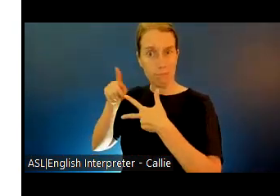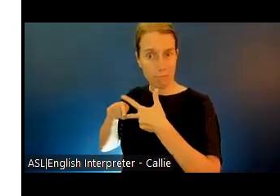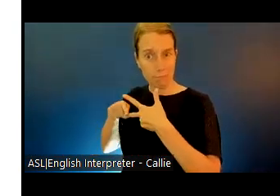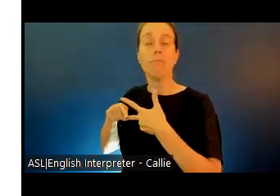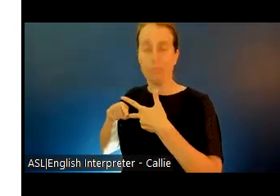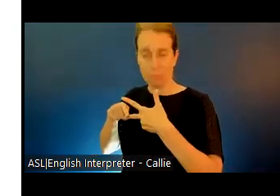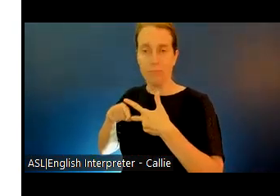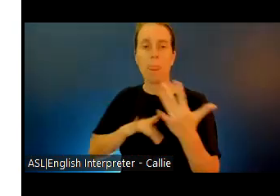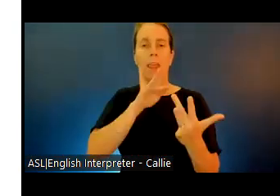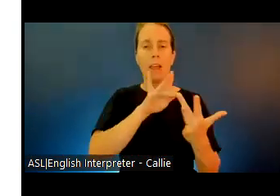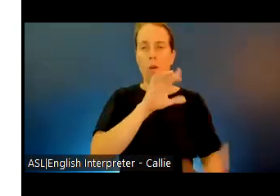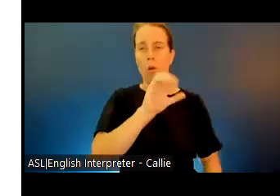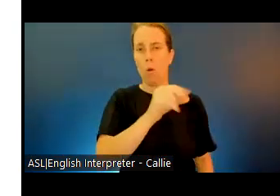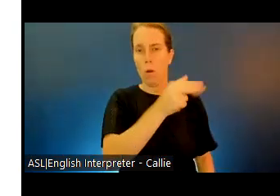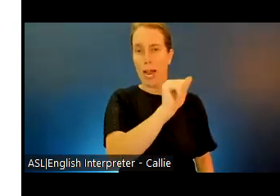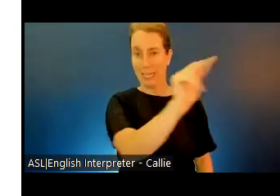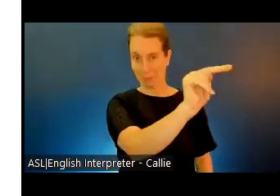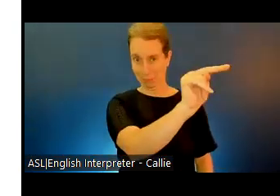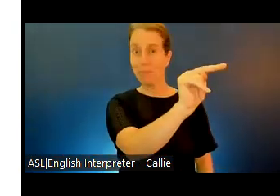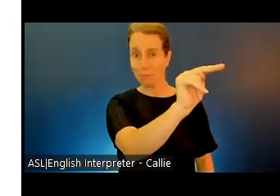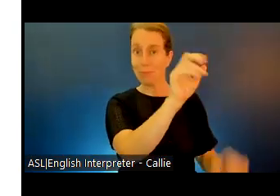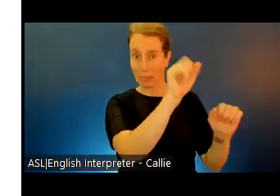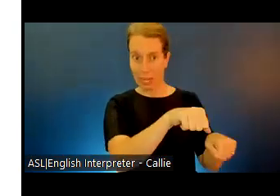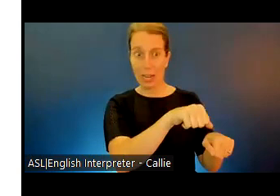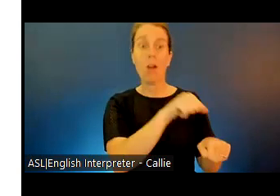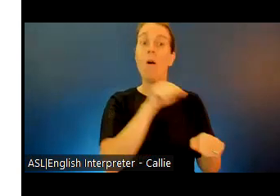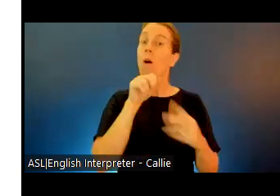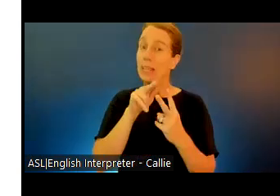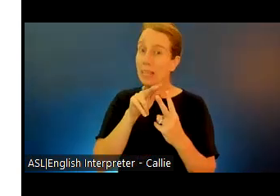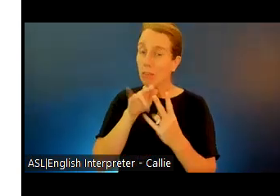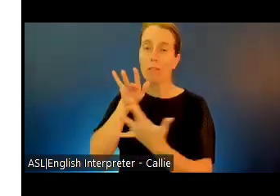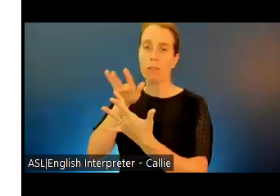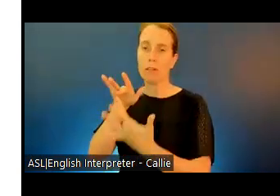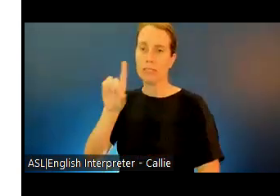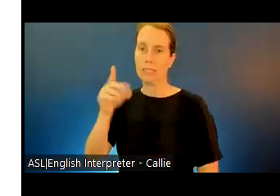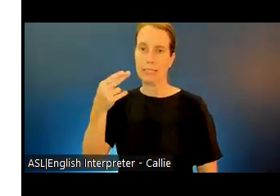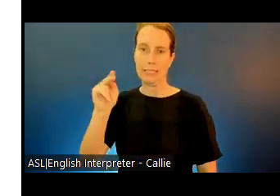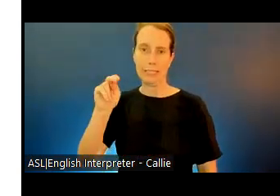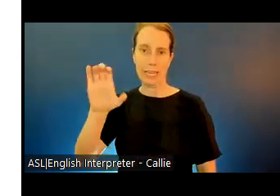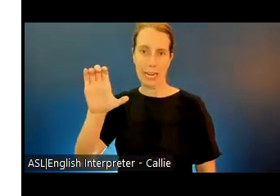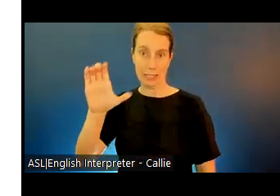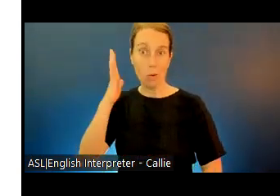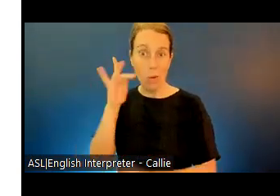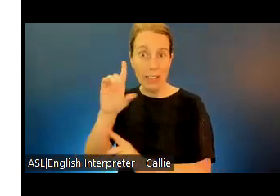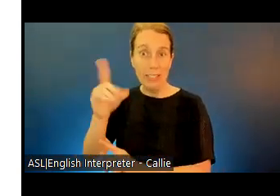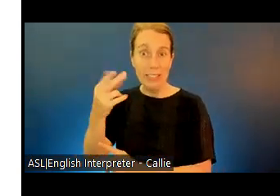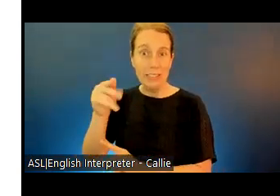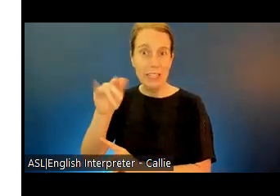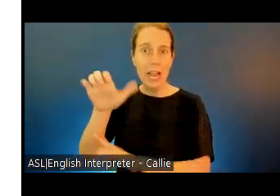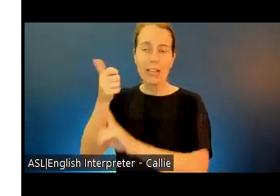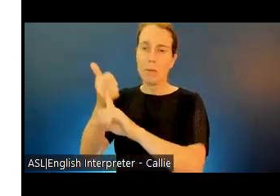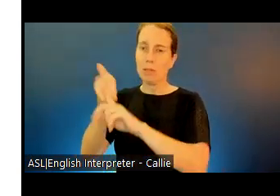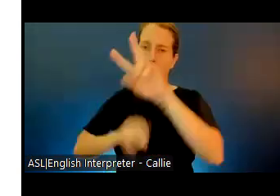licensing agency for that. So you have two opportunities to make a report and have investigations of abuse and